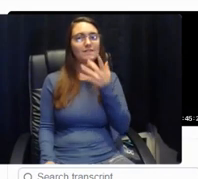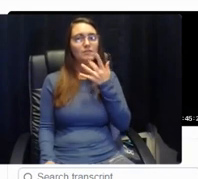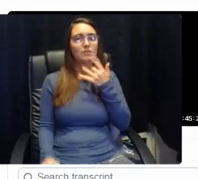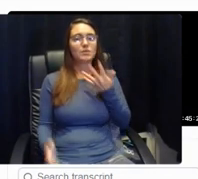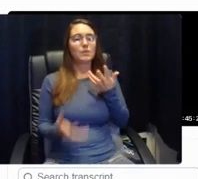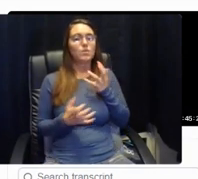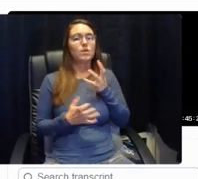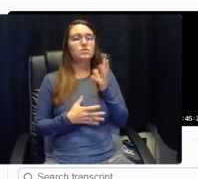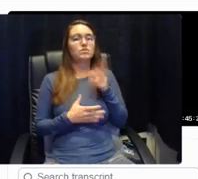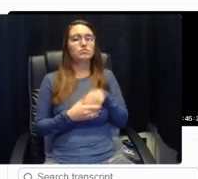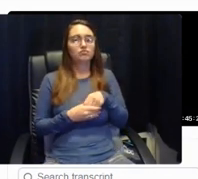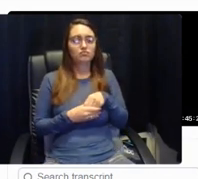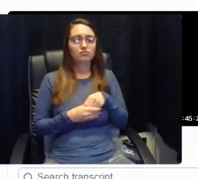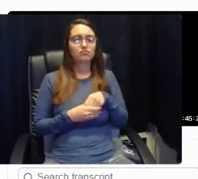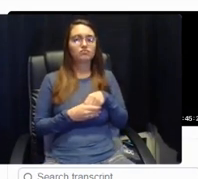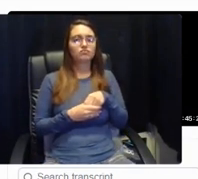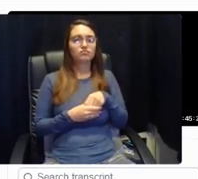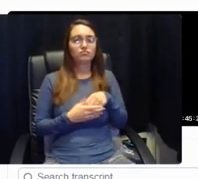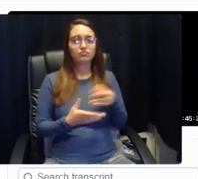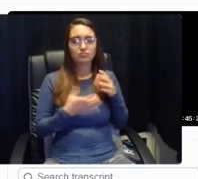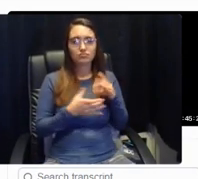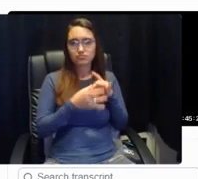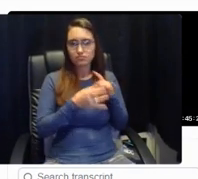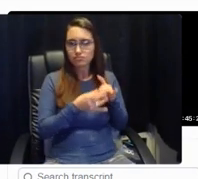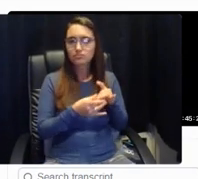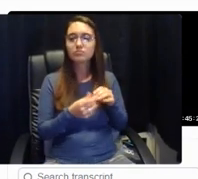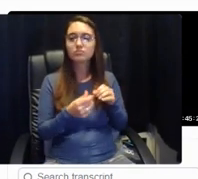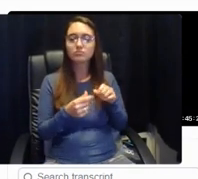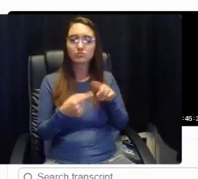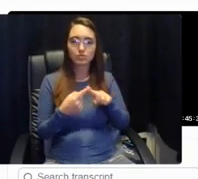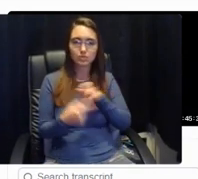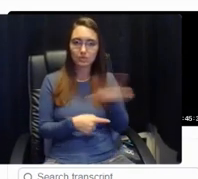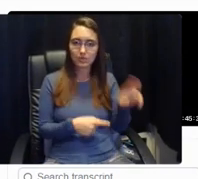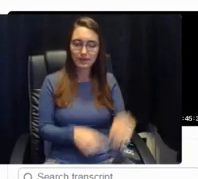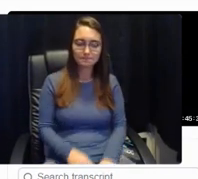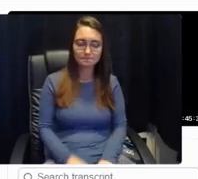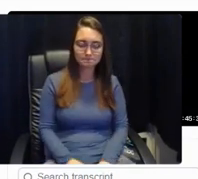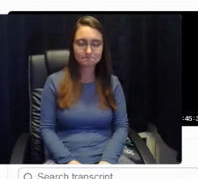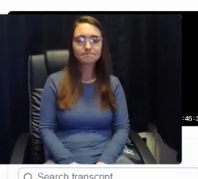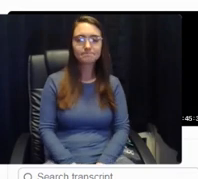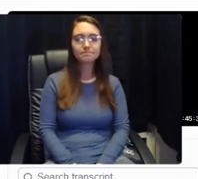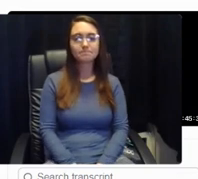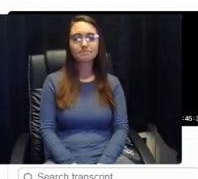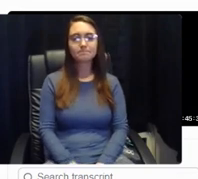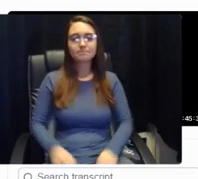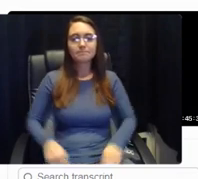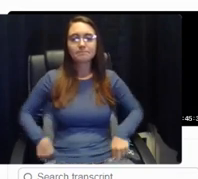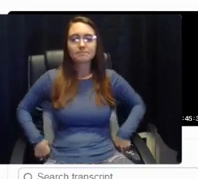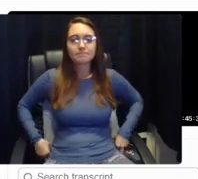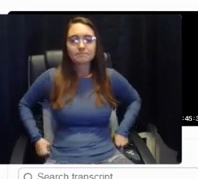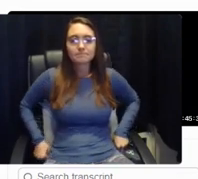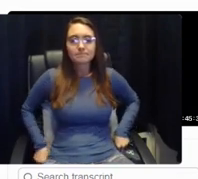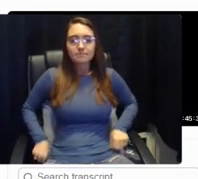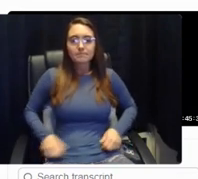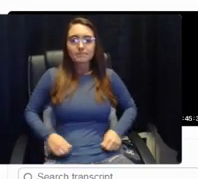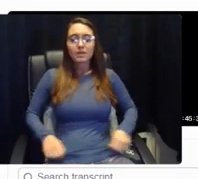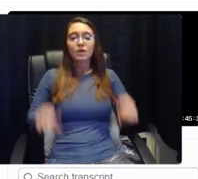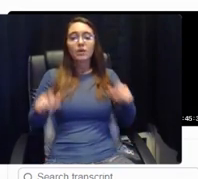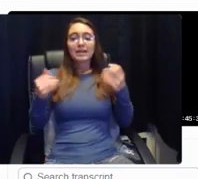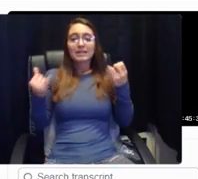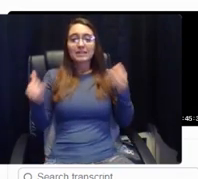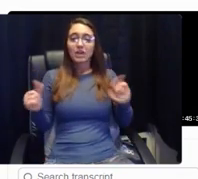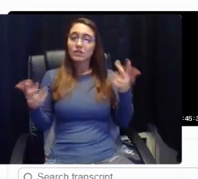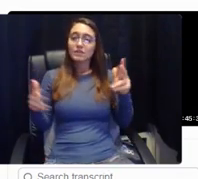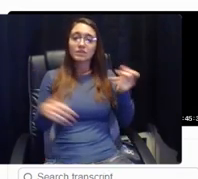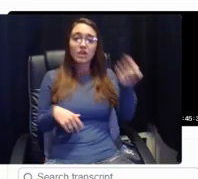go to the right. Okay. Now, with those understanding of a